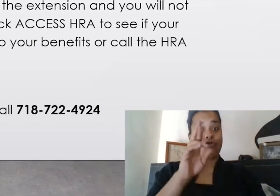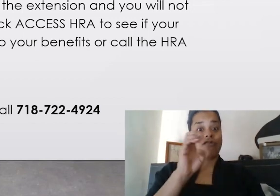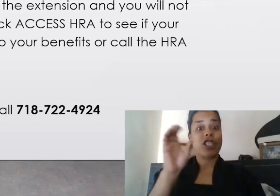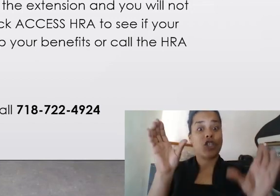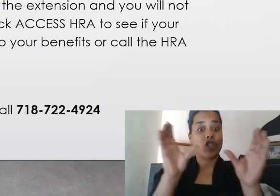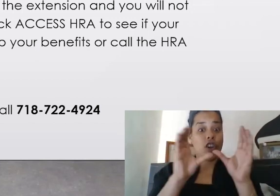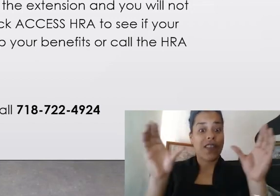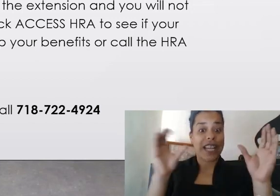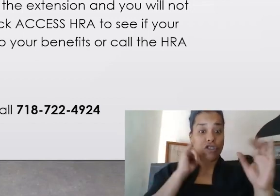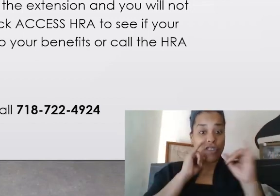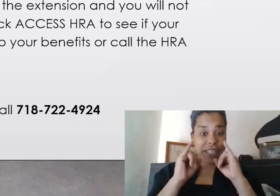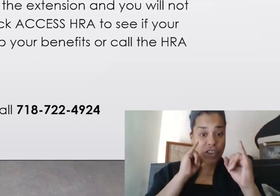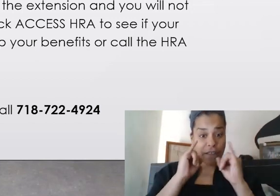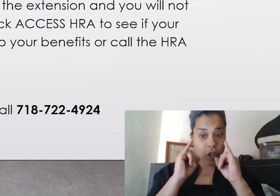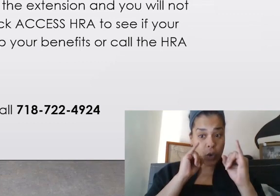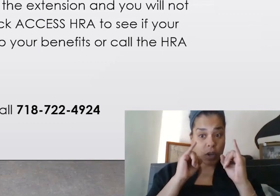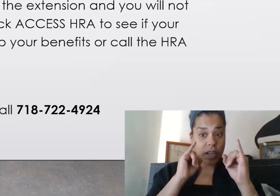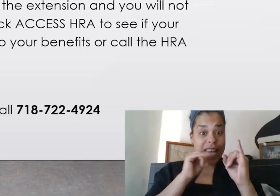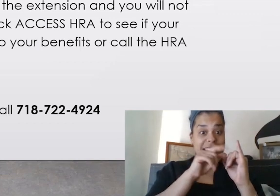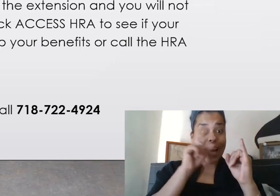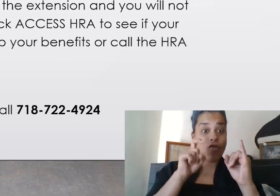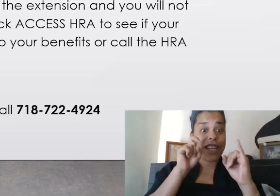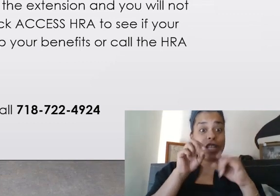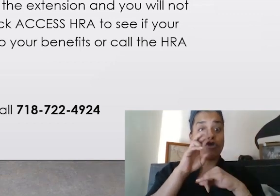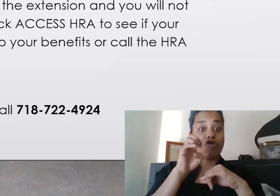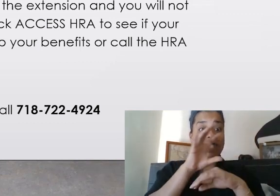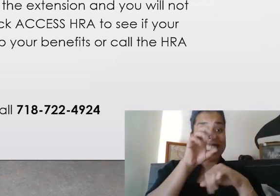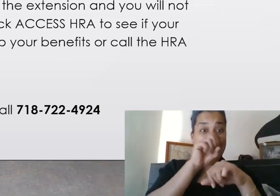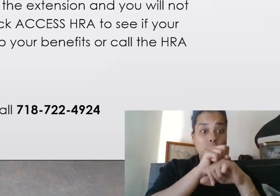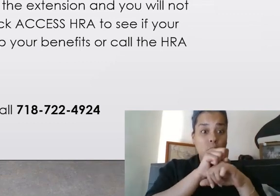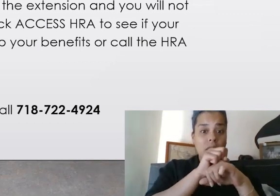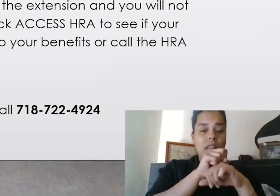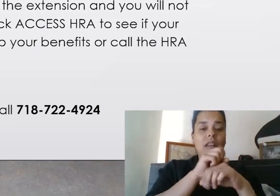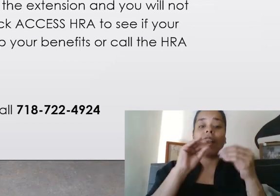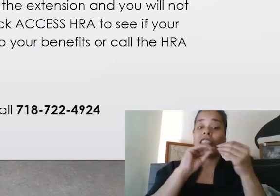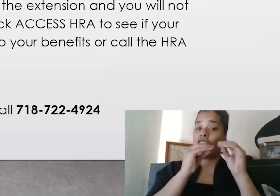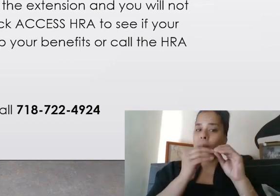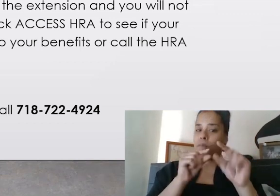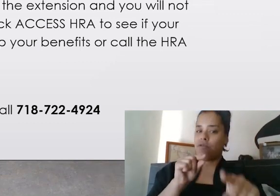recertification interview and you need to reschedule, the number is